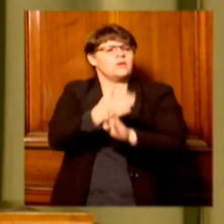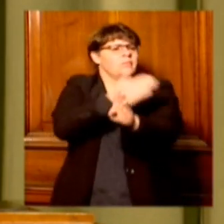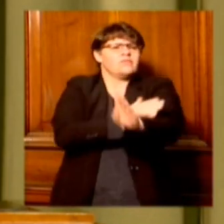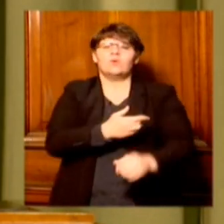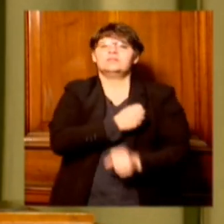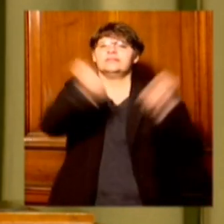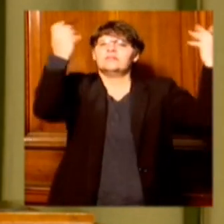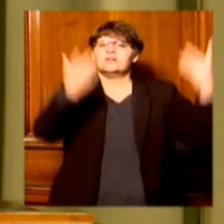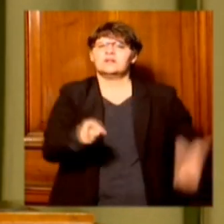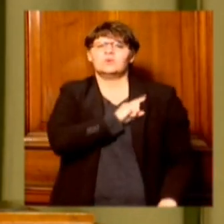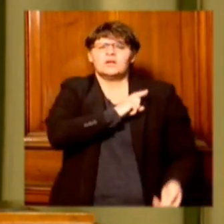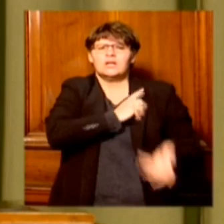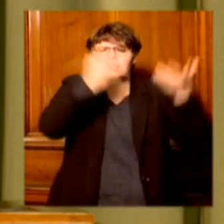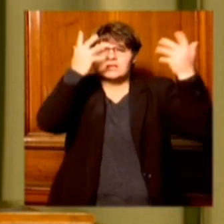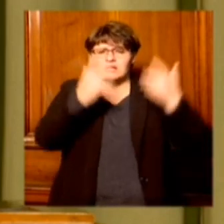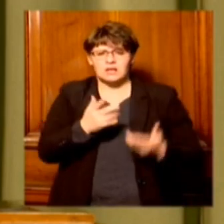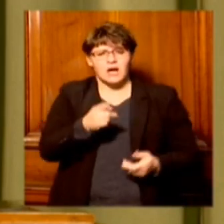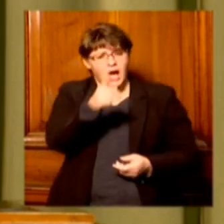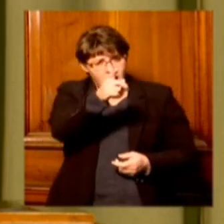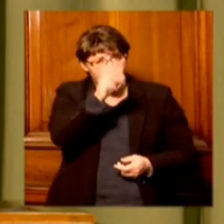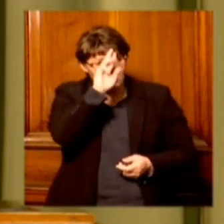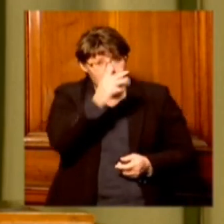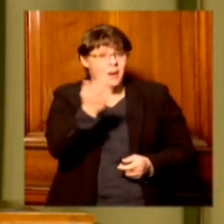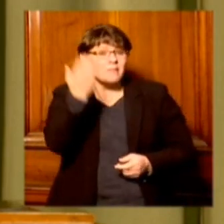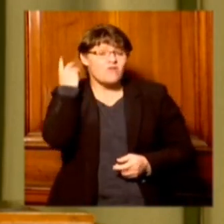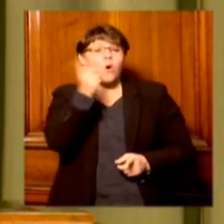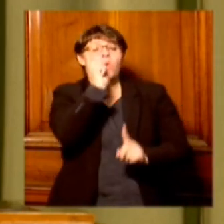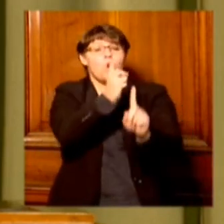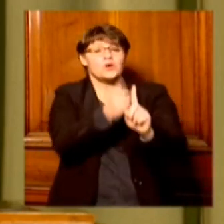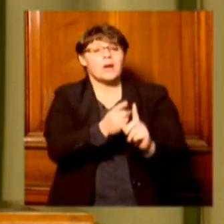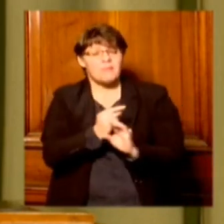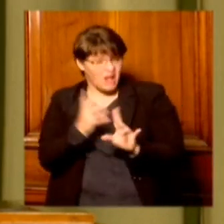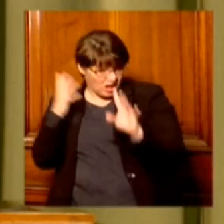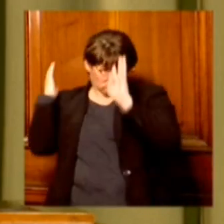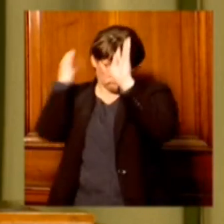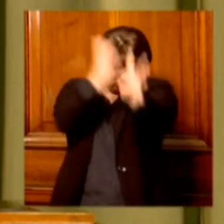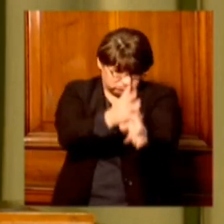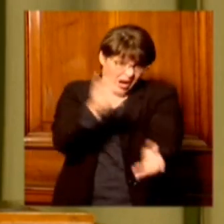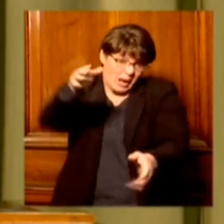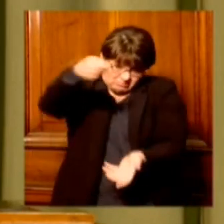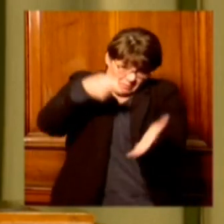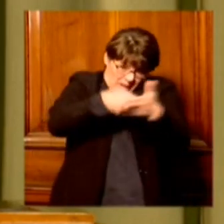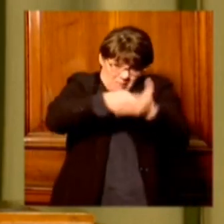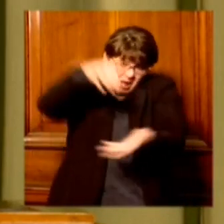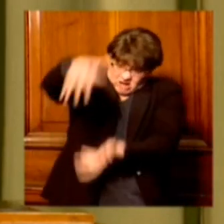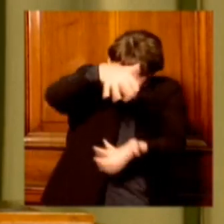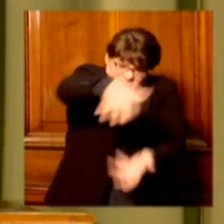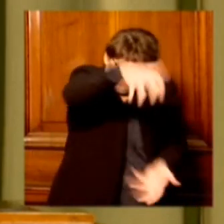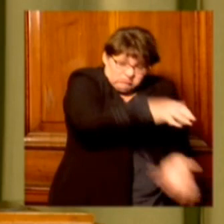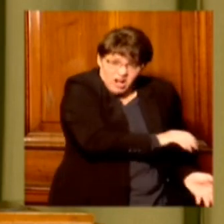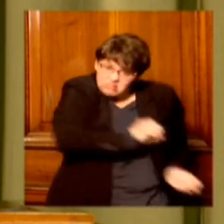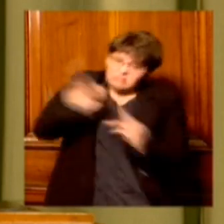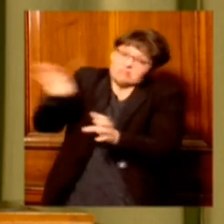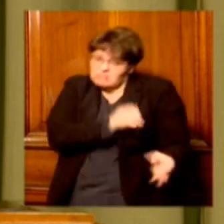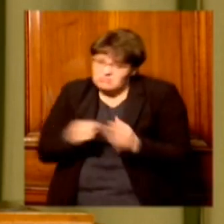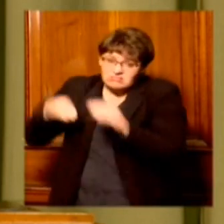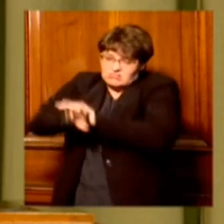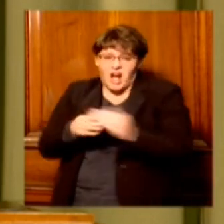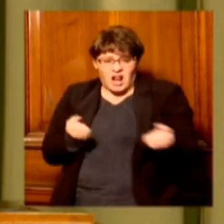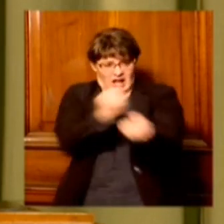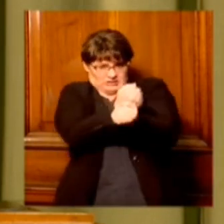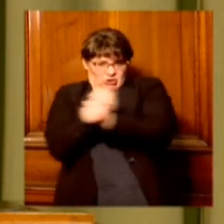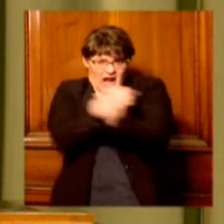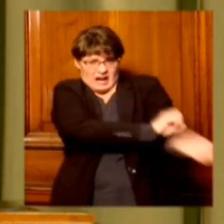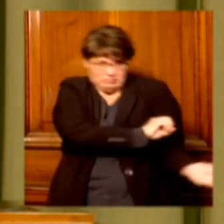suspended the sale of alcohol? The last time we forewarned people, they stockpiled, by the way. There were lorries, there were all sorts